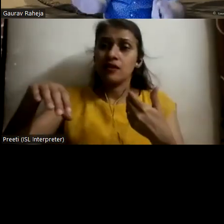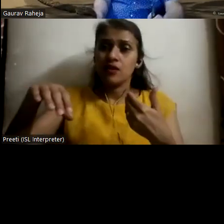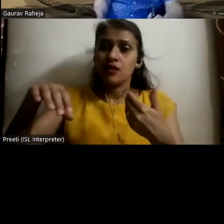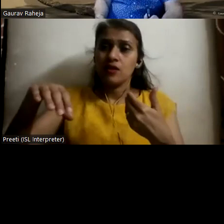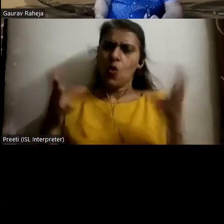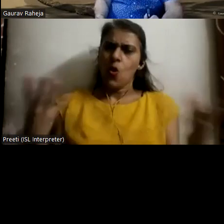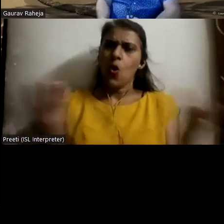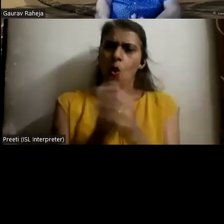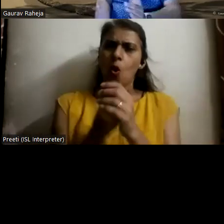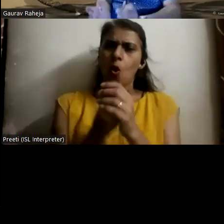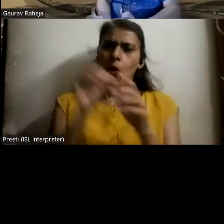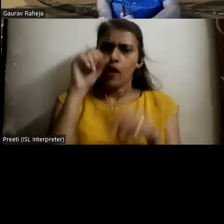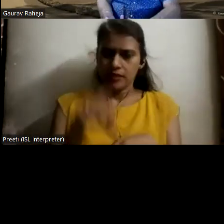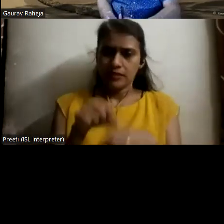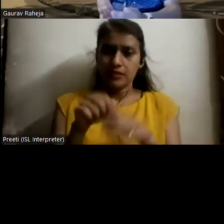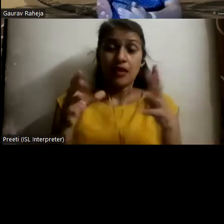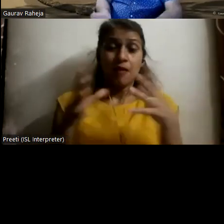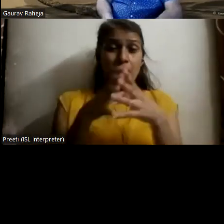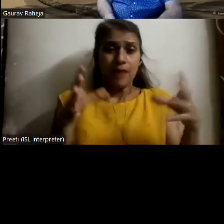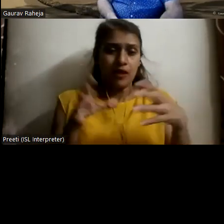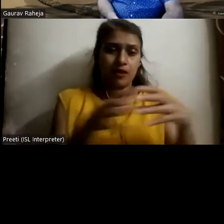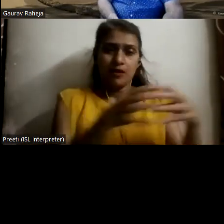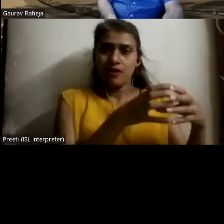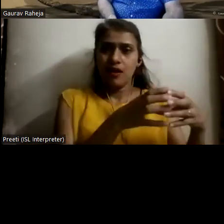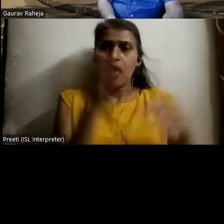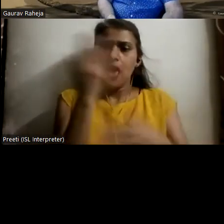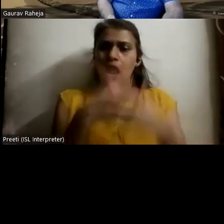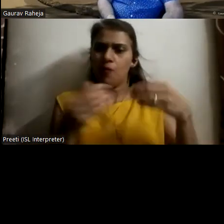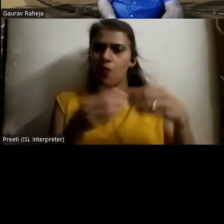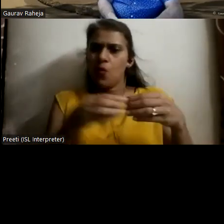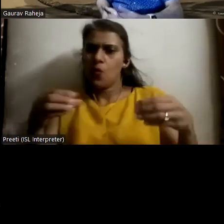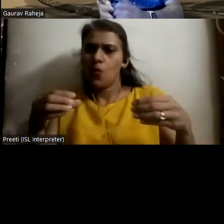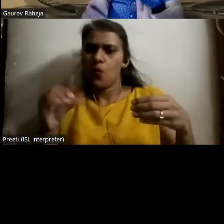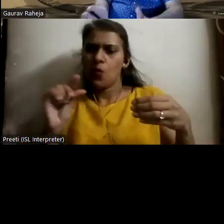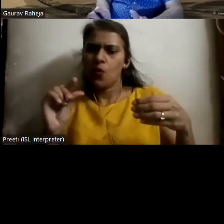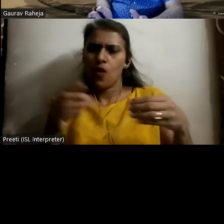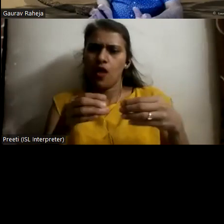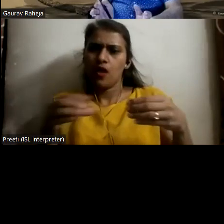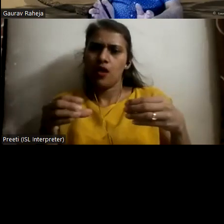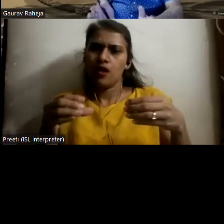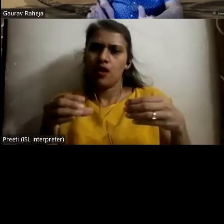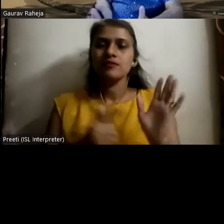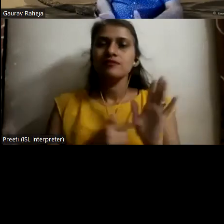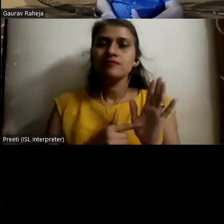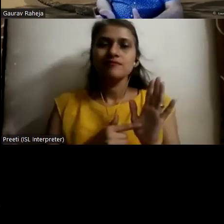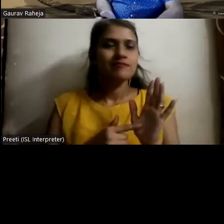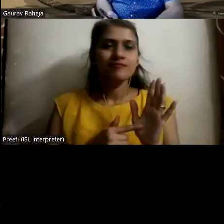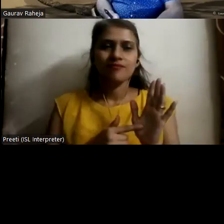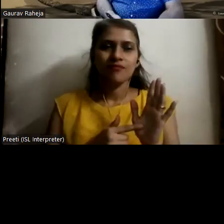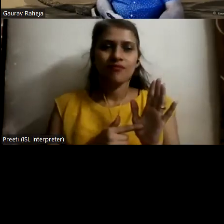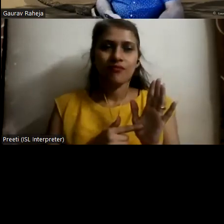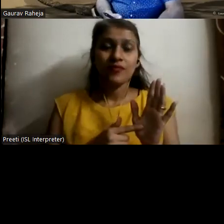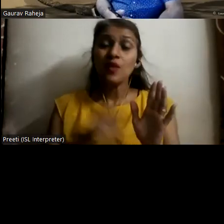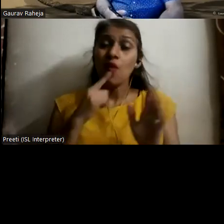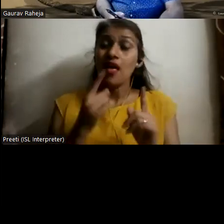in the larger system, here is a level of integration. But inclusion is really very